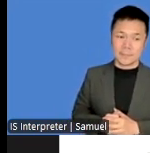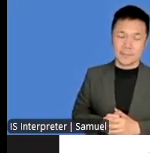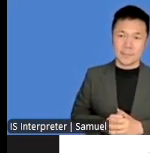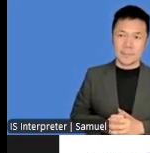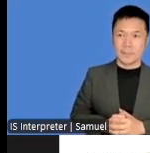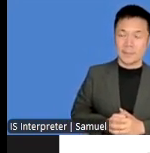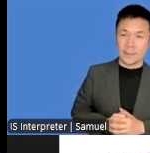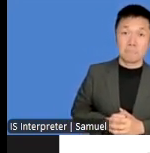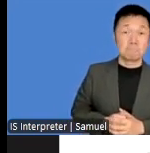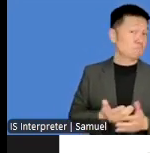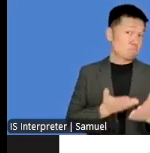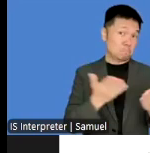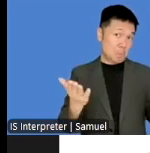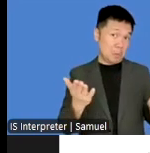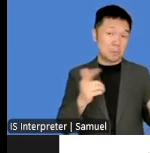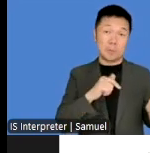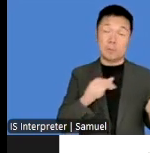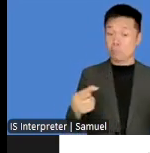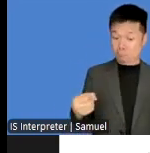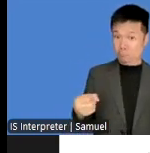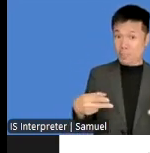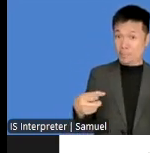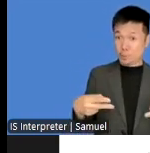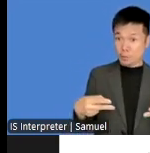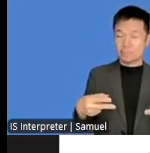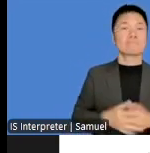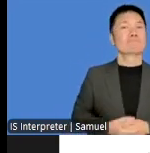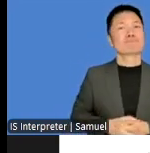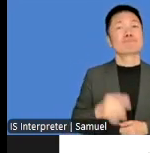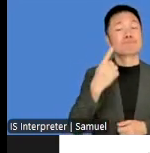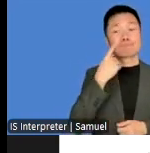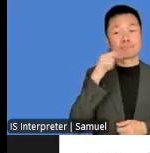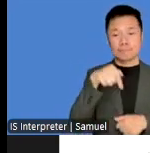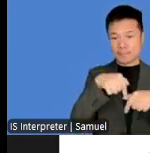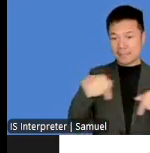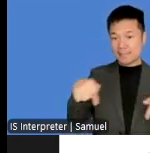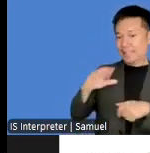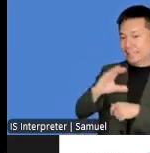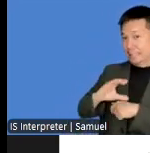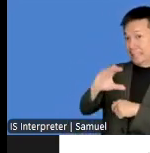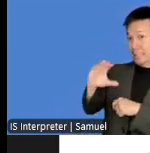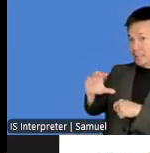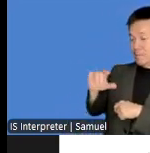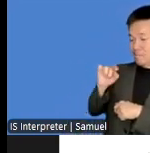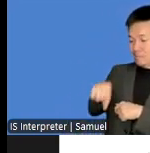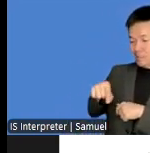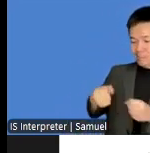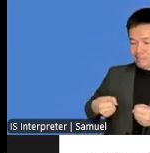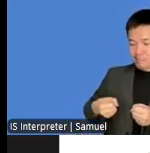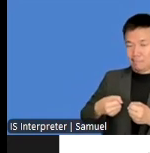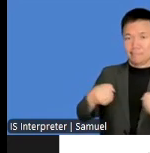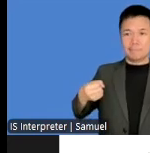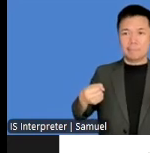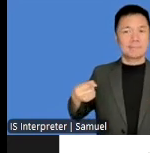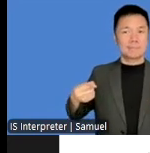And then if you would like to use closed captioning, kindly please click on the closed caption at the bottom of your screen.